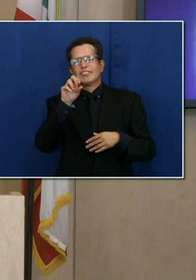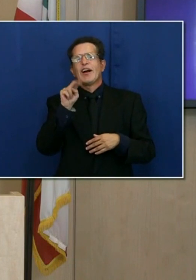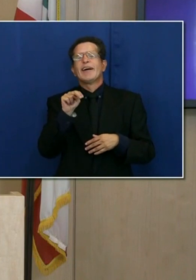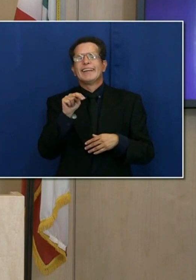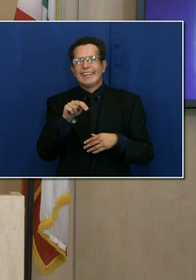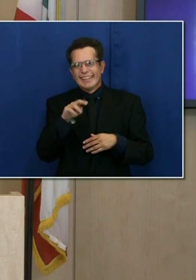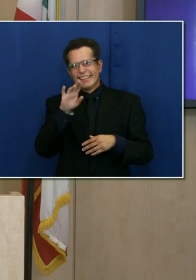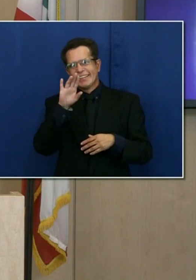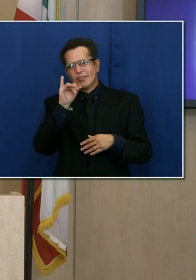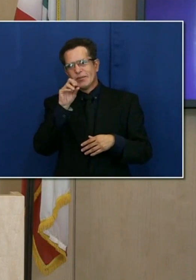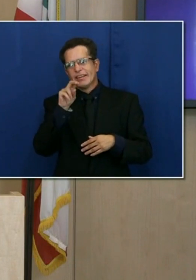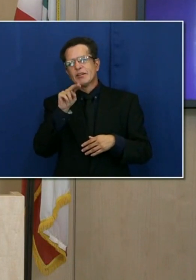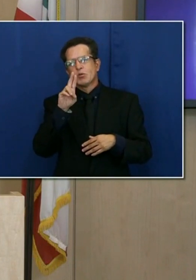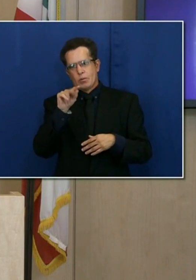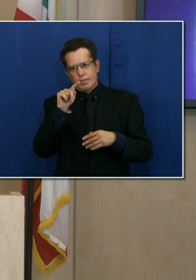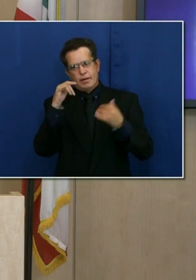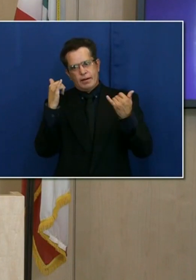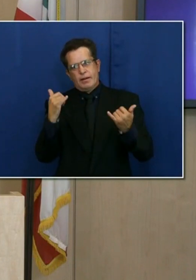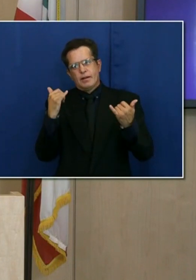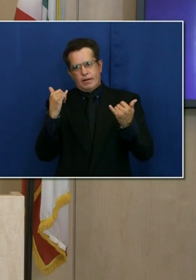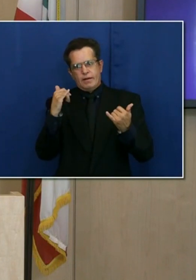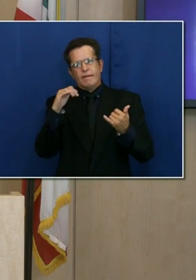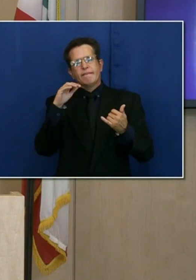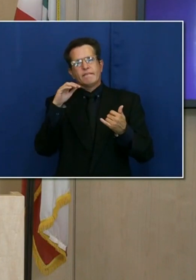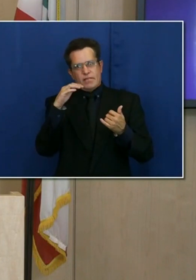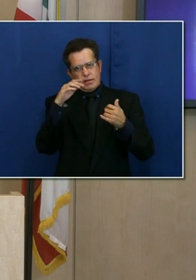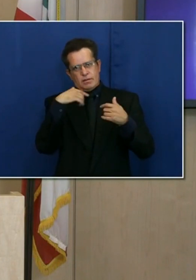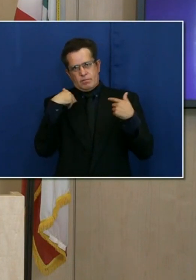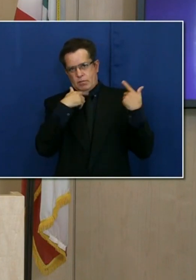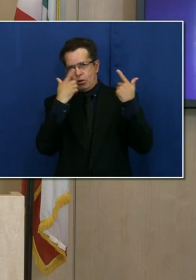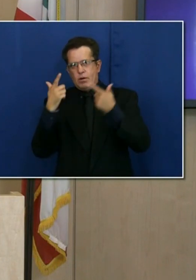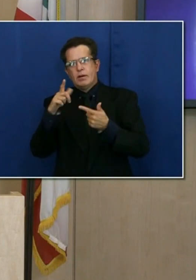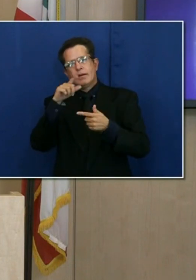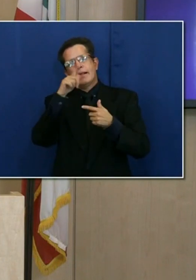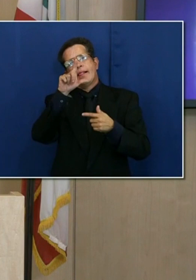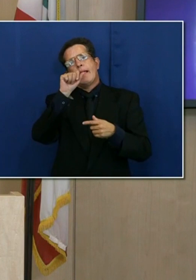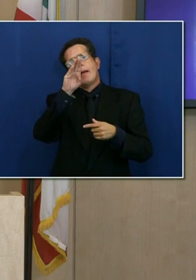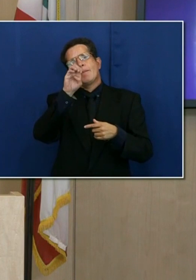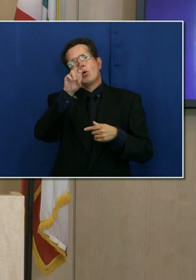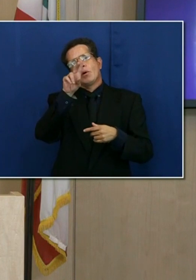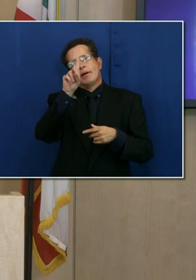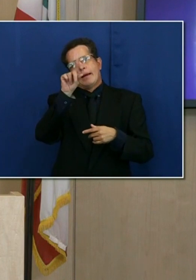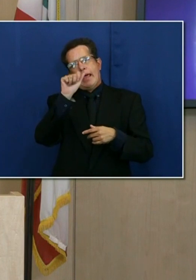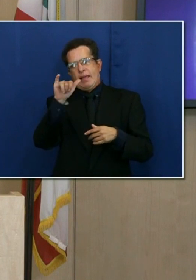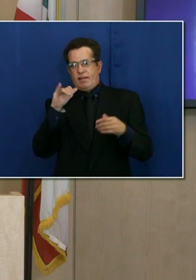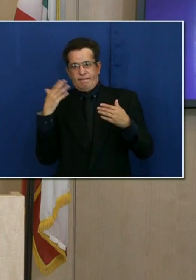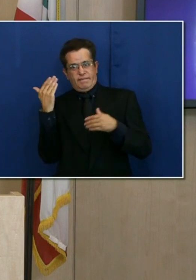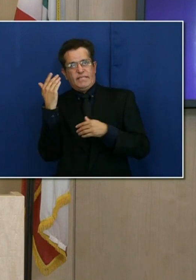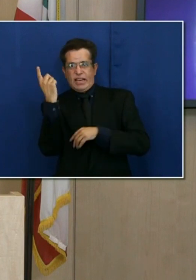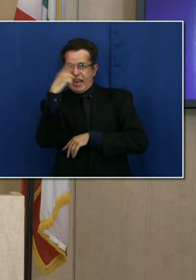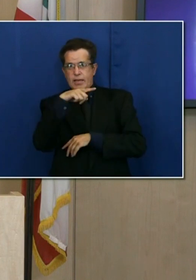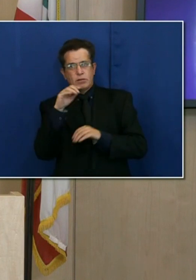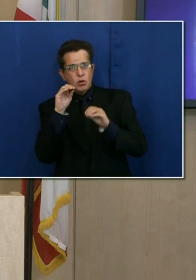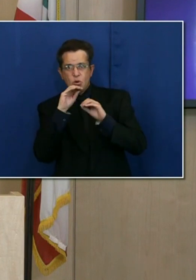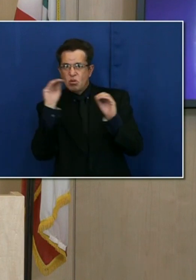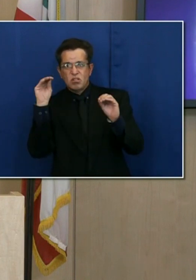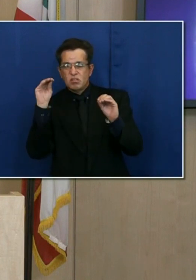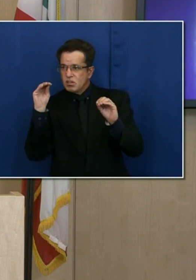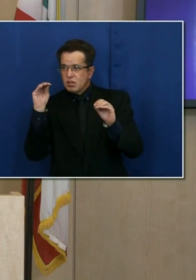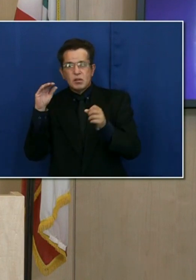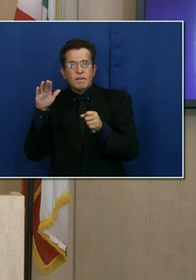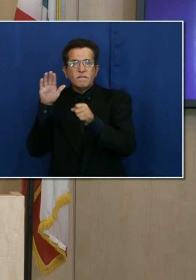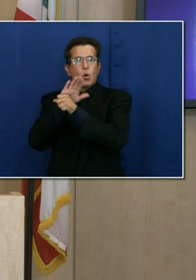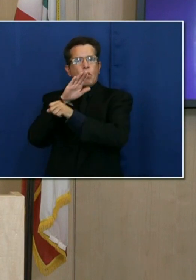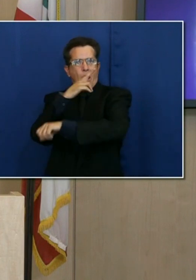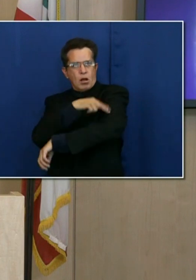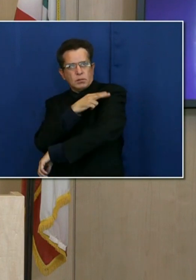Tribune. 15 days have now passed since Labor Day without a significant surge in positive cases locally, hospitalizations or death as well. Does